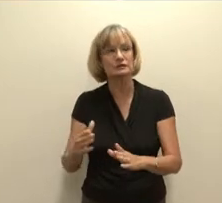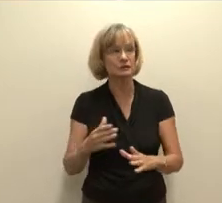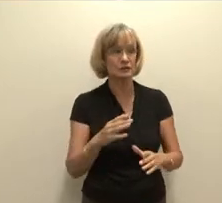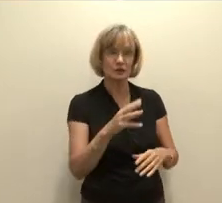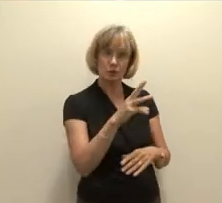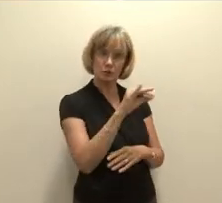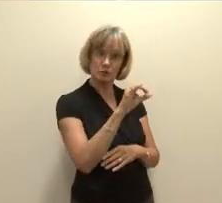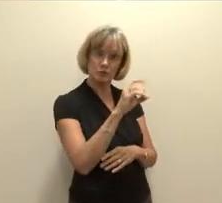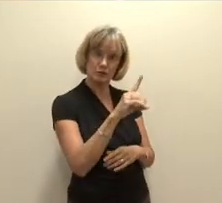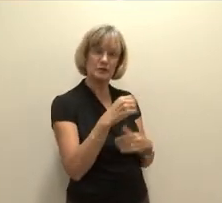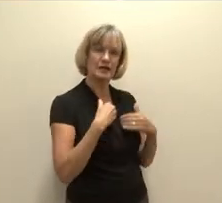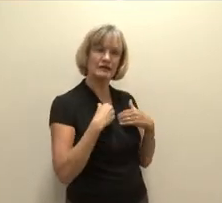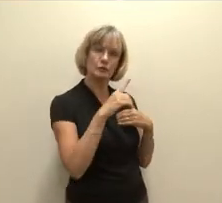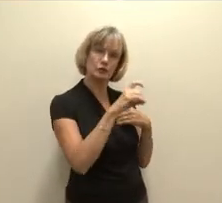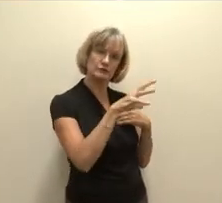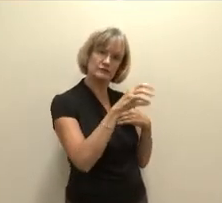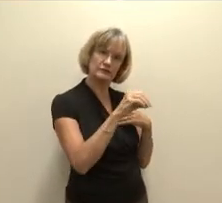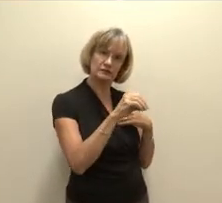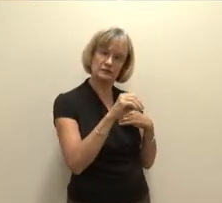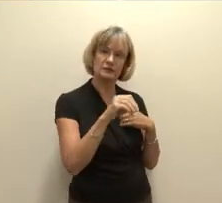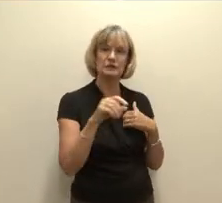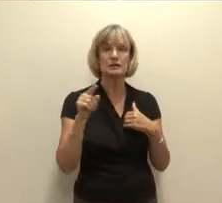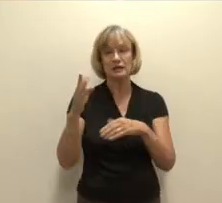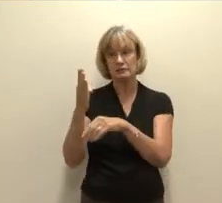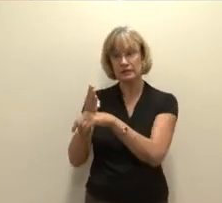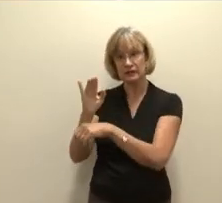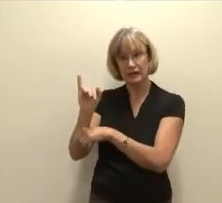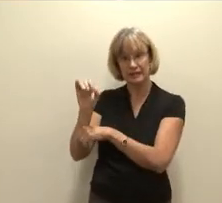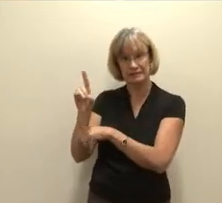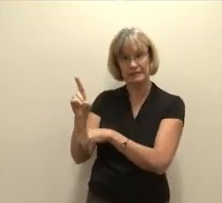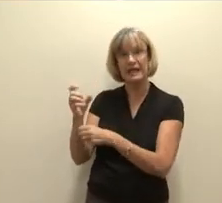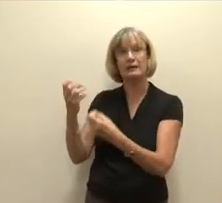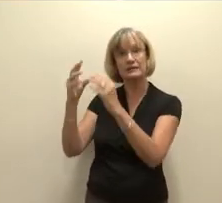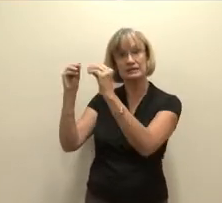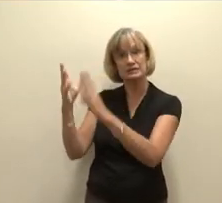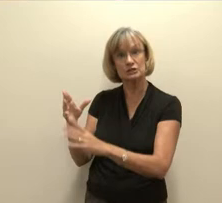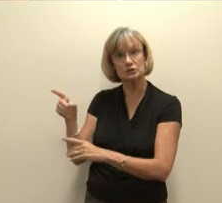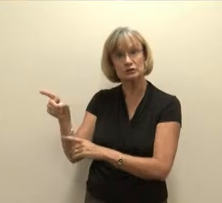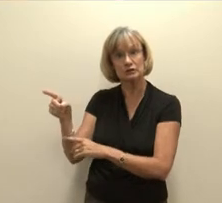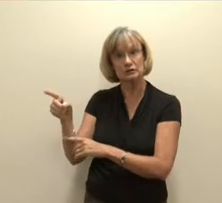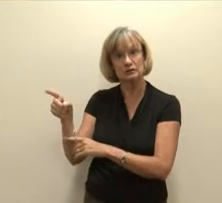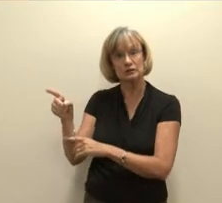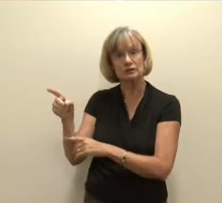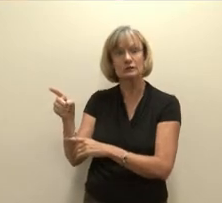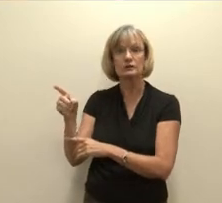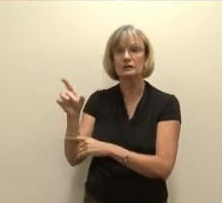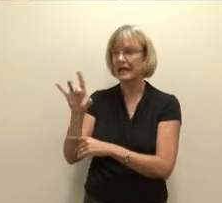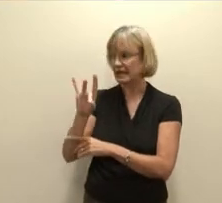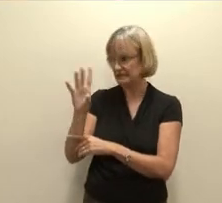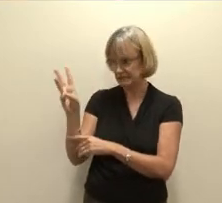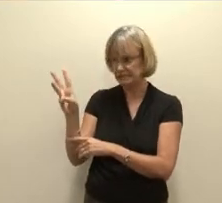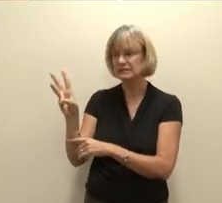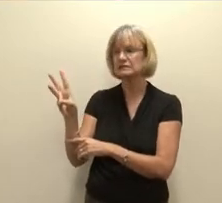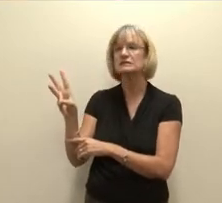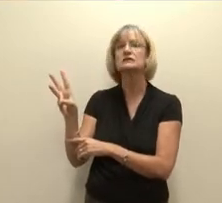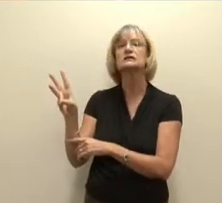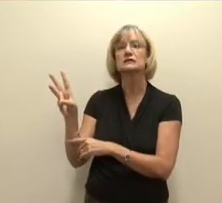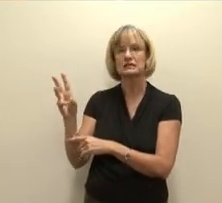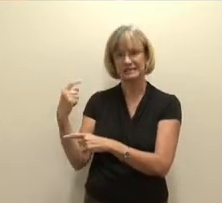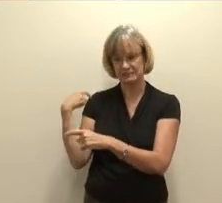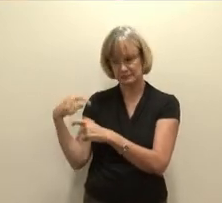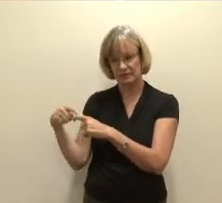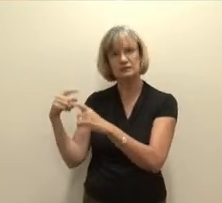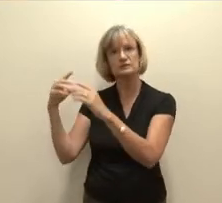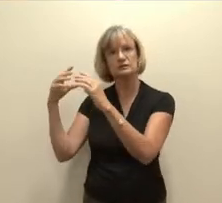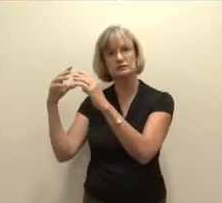150. When we look at the educators in Belton ISD, we know that there are only 86 Hispanic educators. Waco